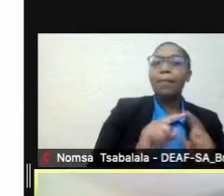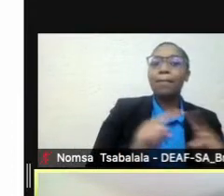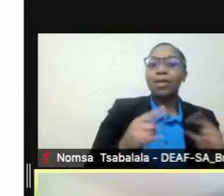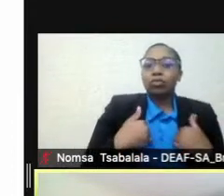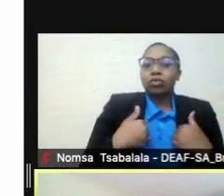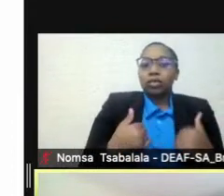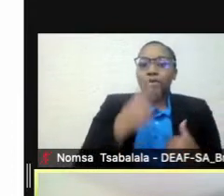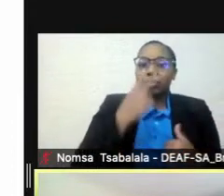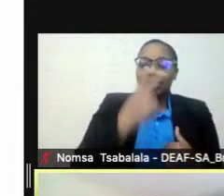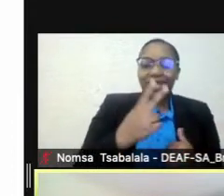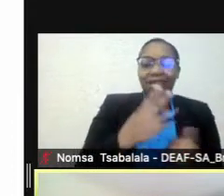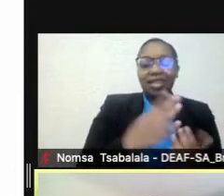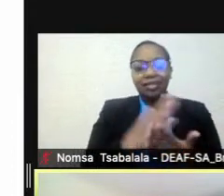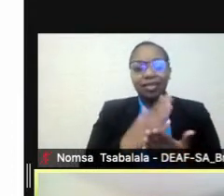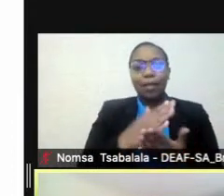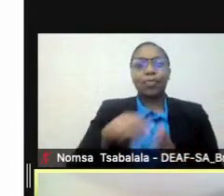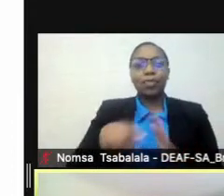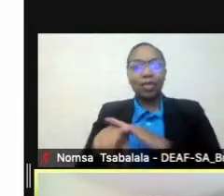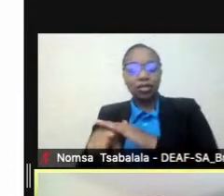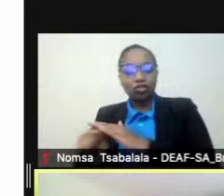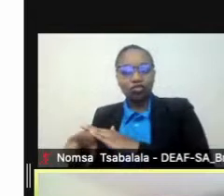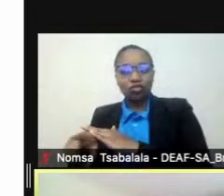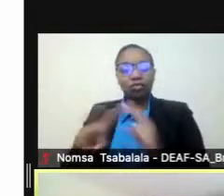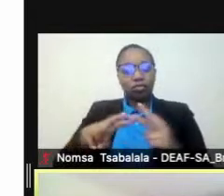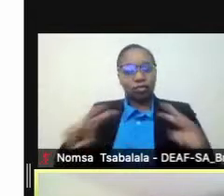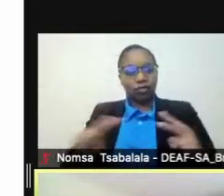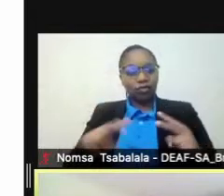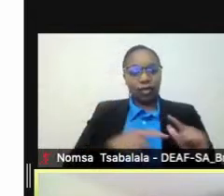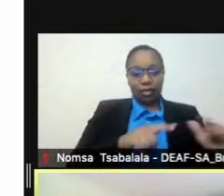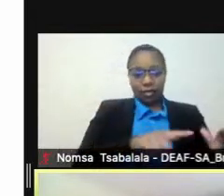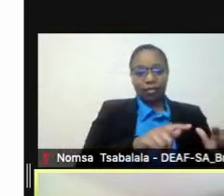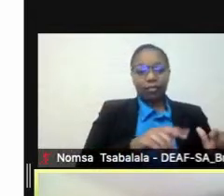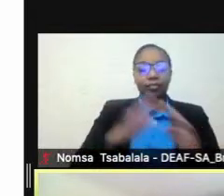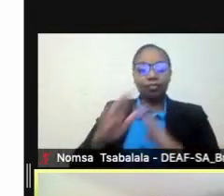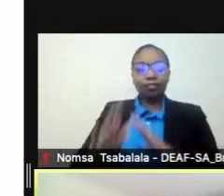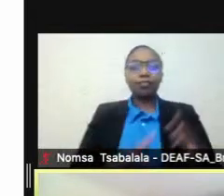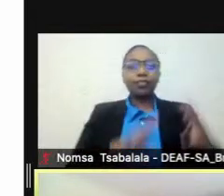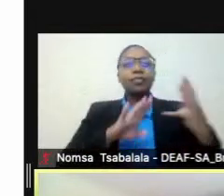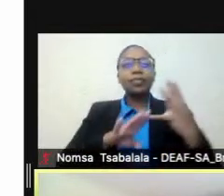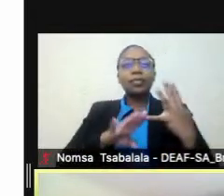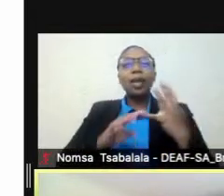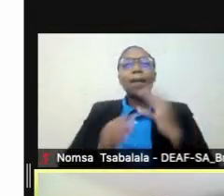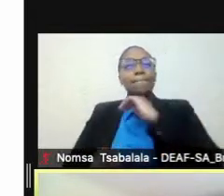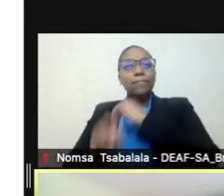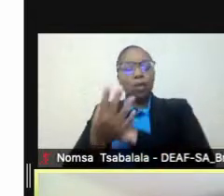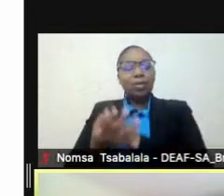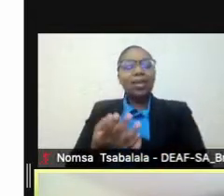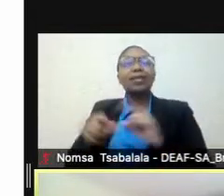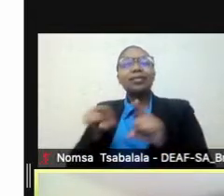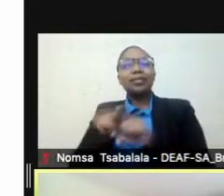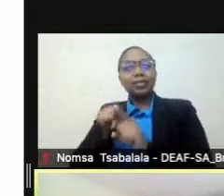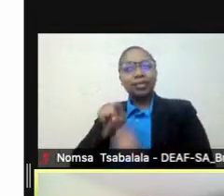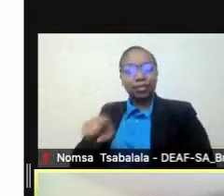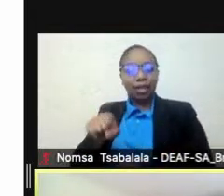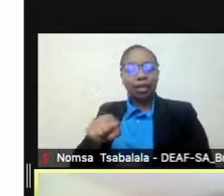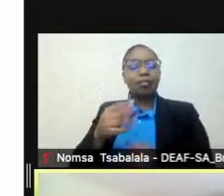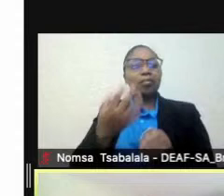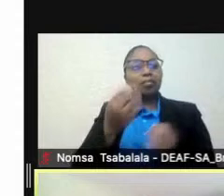of the districts. Mpumalanga, very similar, with these rapid increases in case